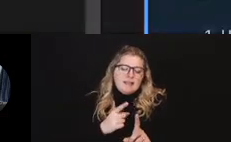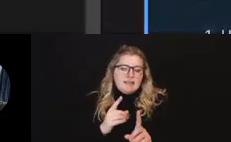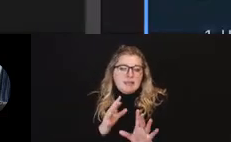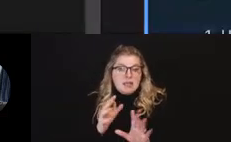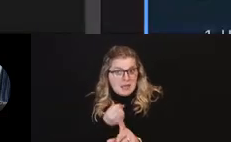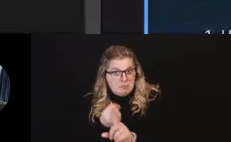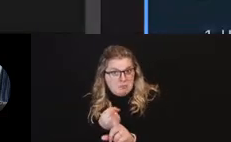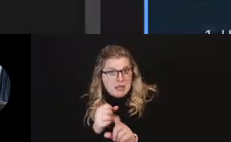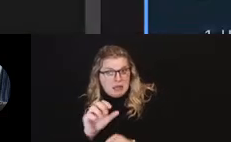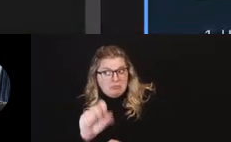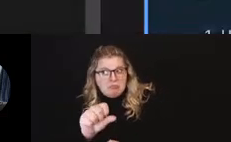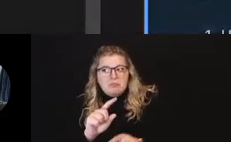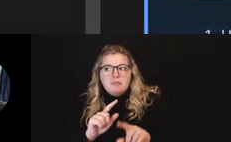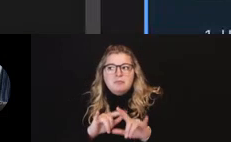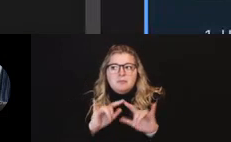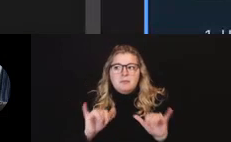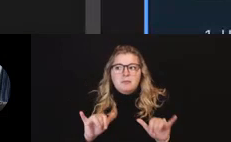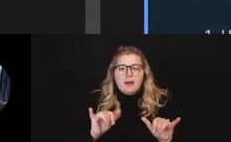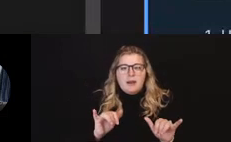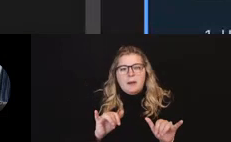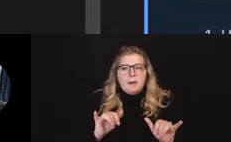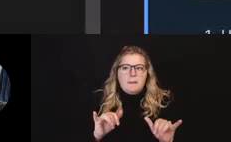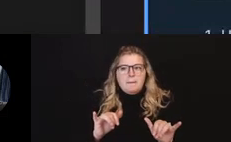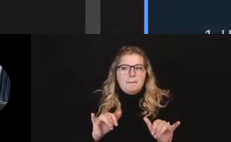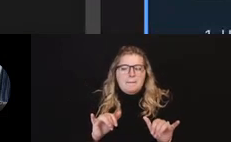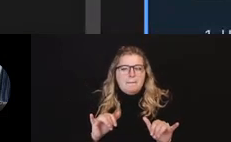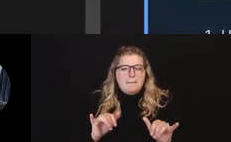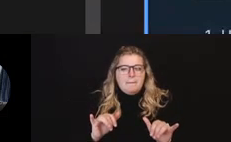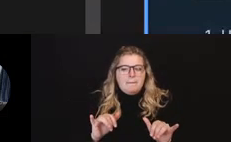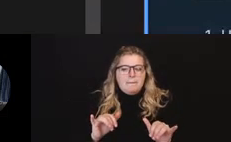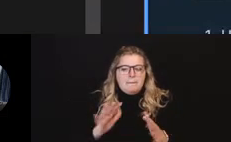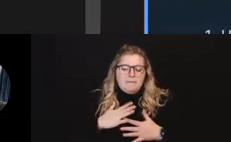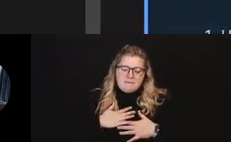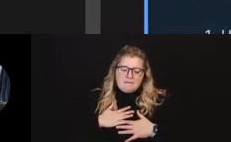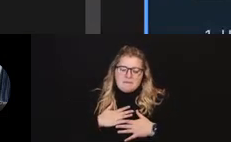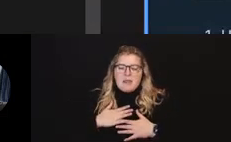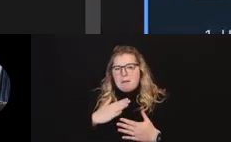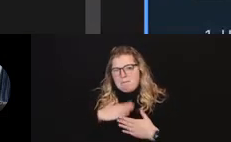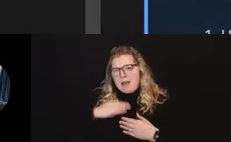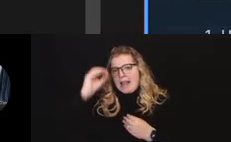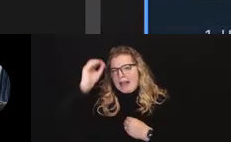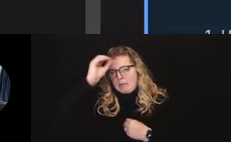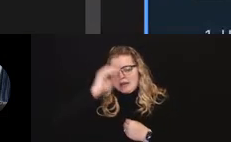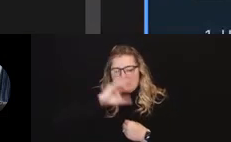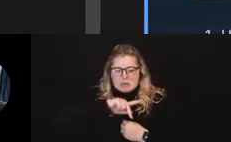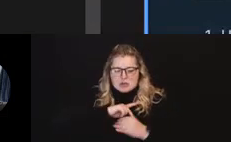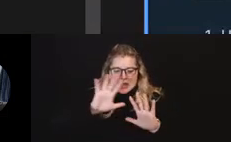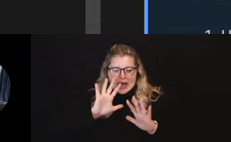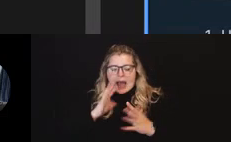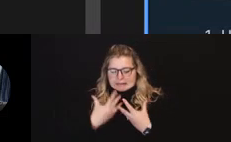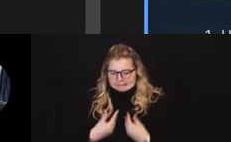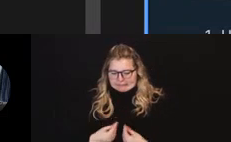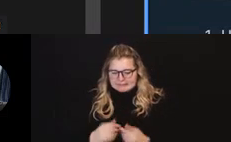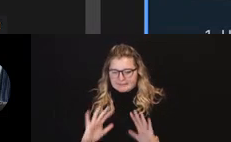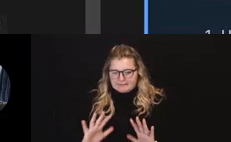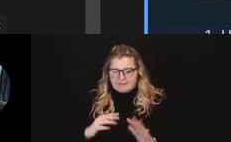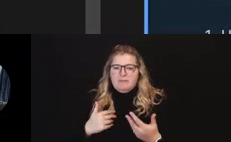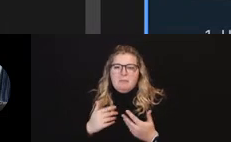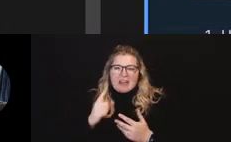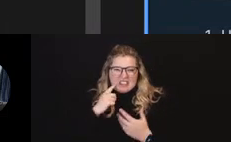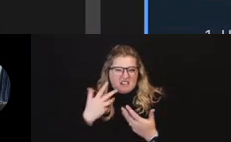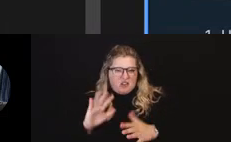it's just, I don't know. I'm gonna try to keep my own personal. I've already shared too much probably about my personal feelings about this,